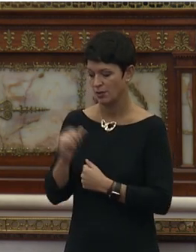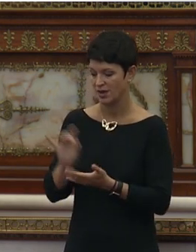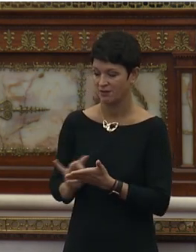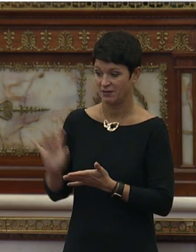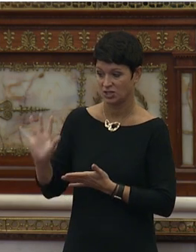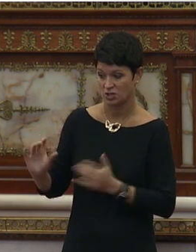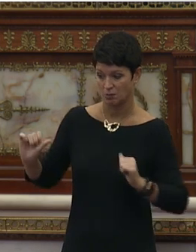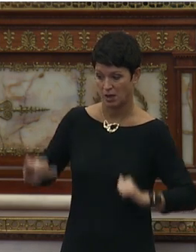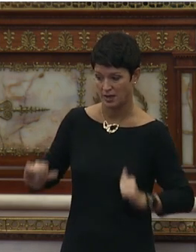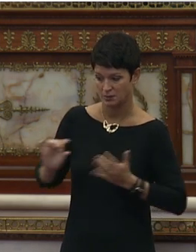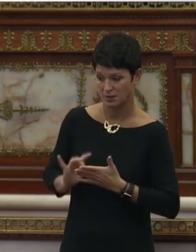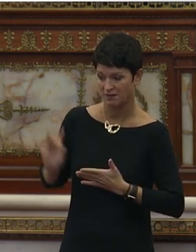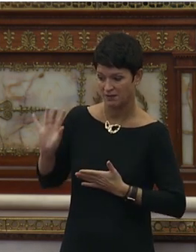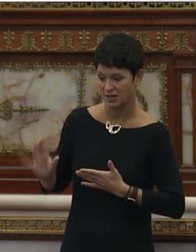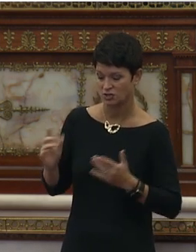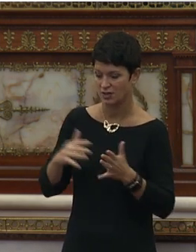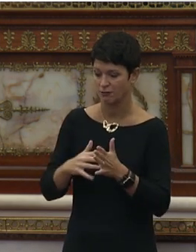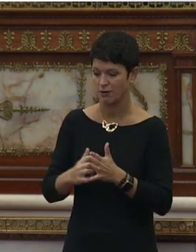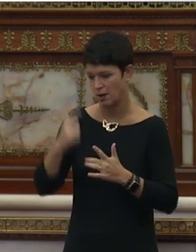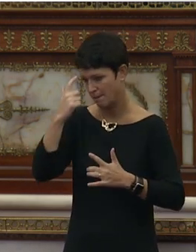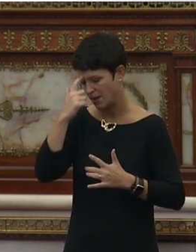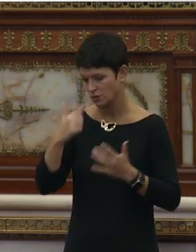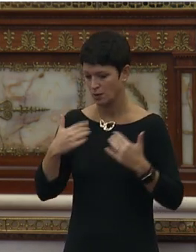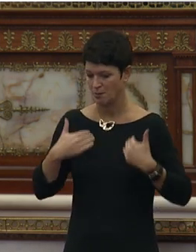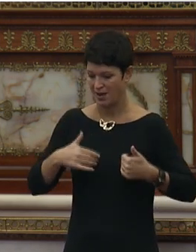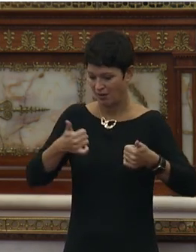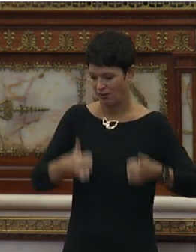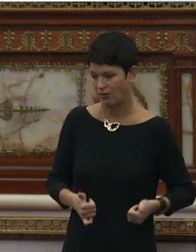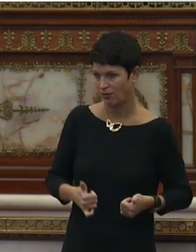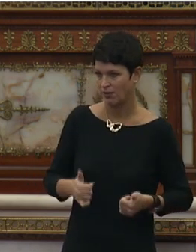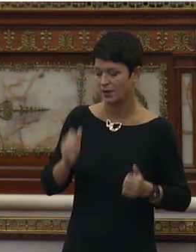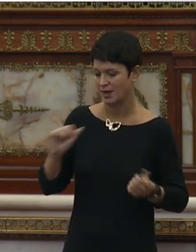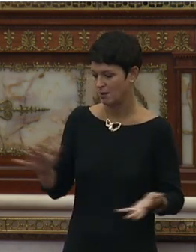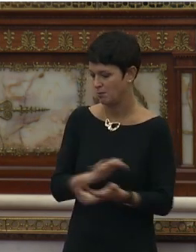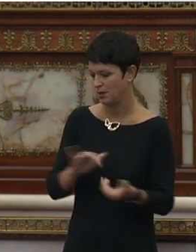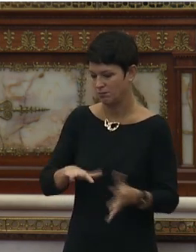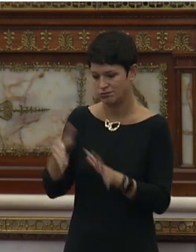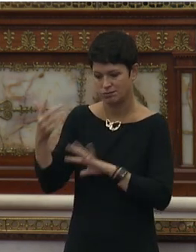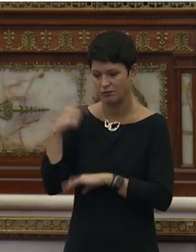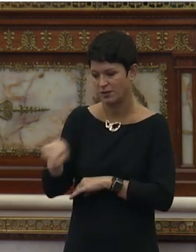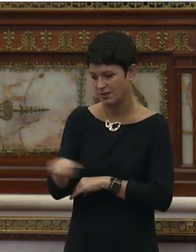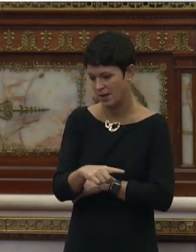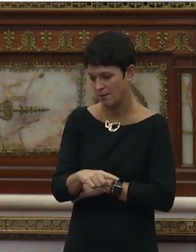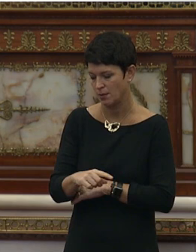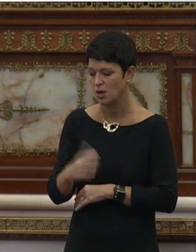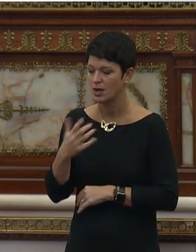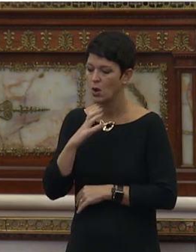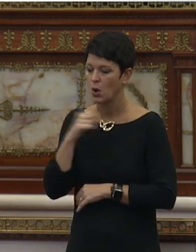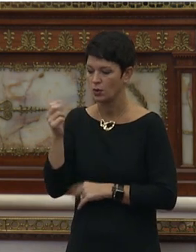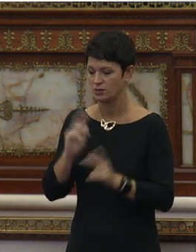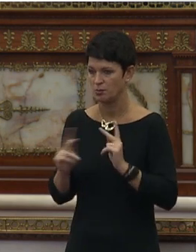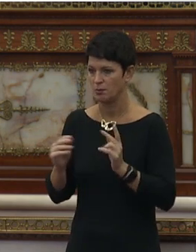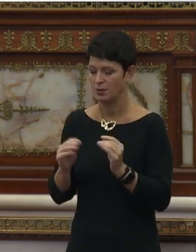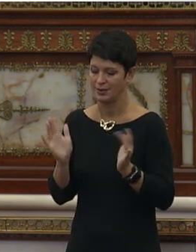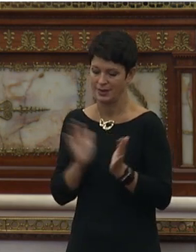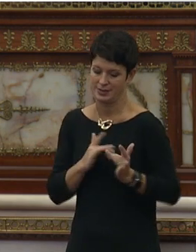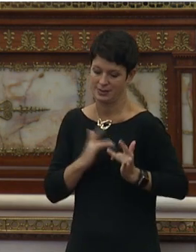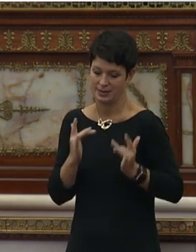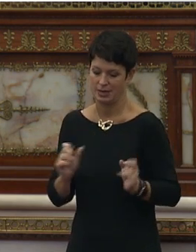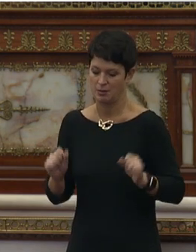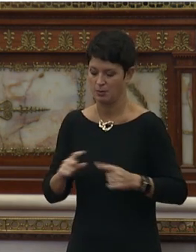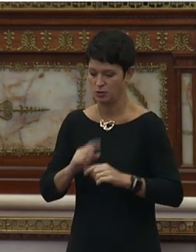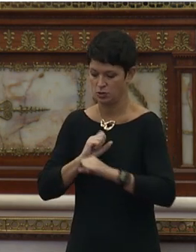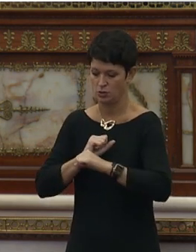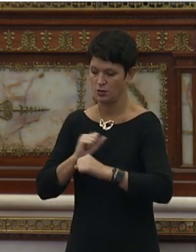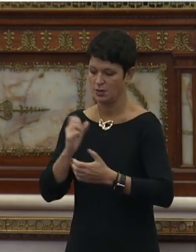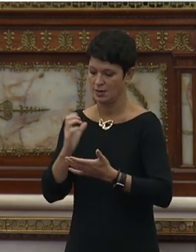eviction, especially for someone in frail mental or physical health, can be disastrous. Elderly folks are also less likely to be able to fend